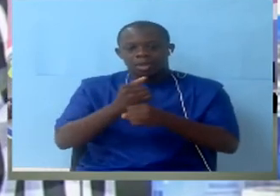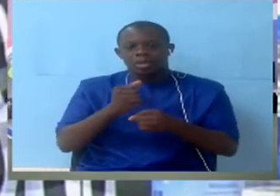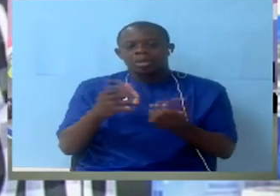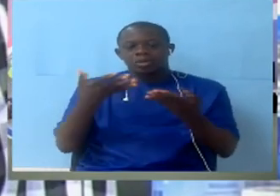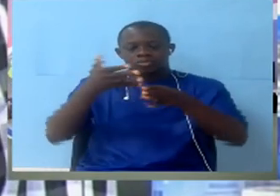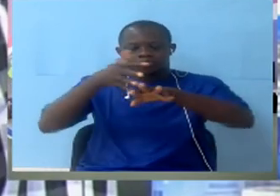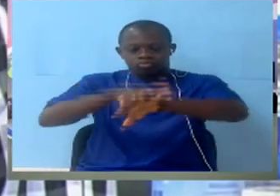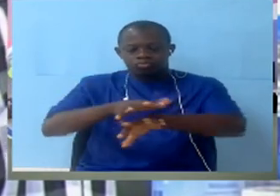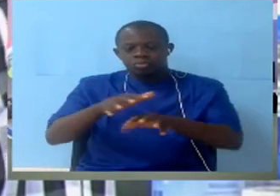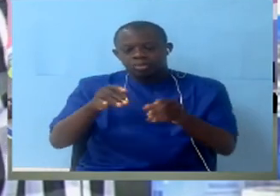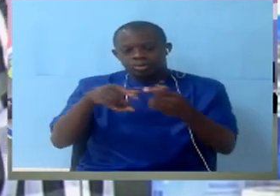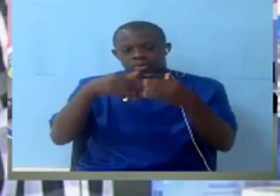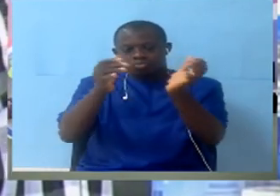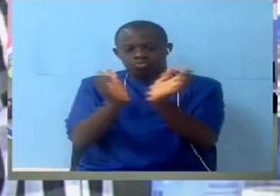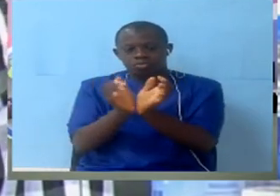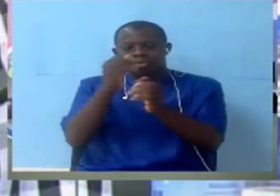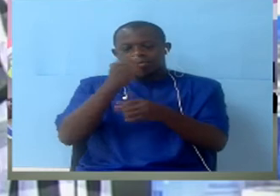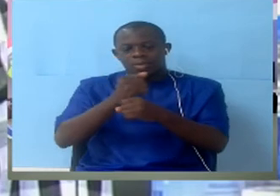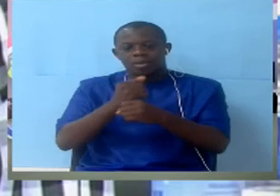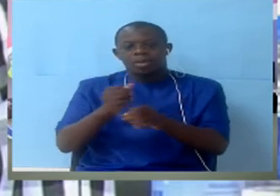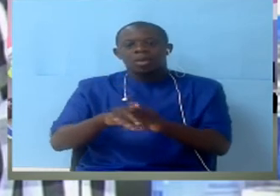incorporated.